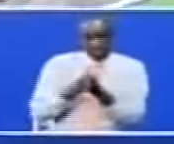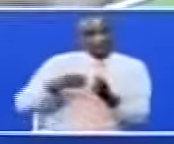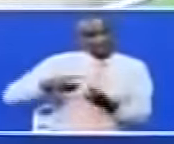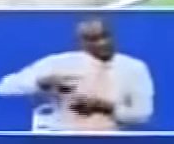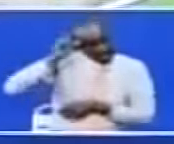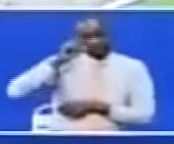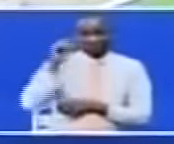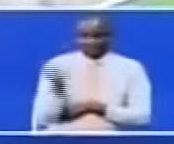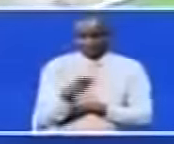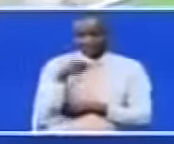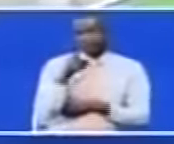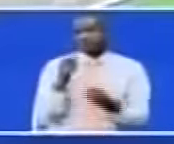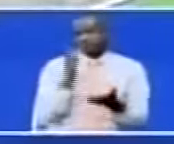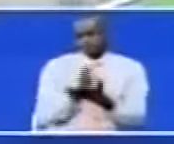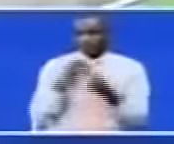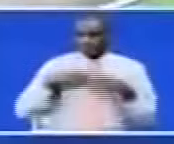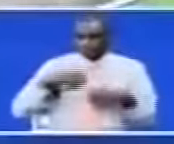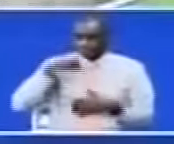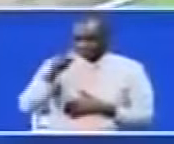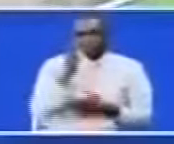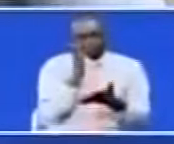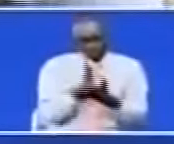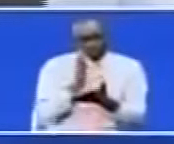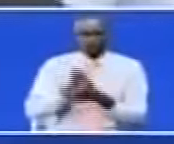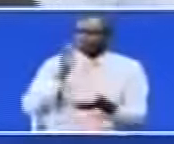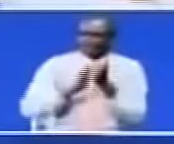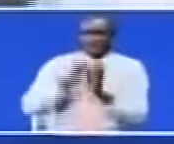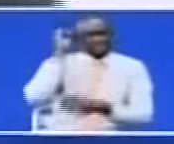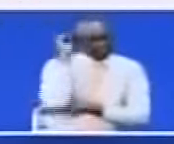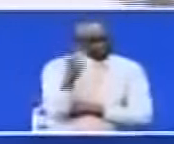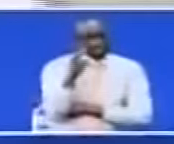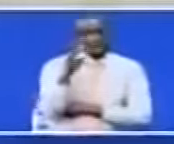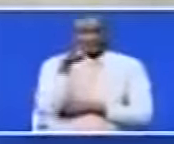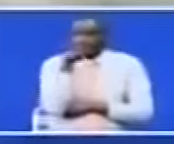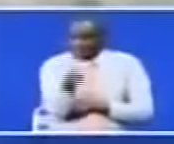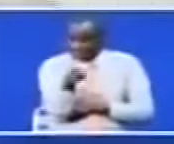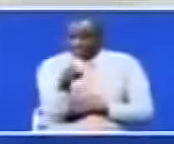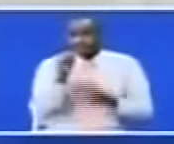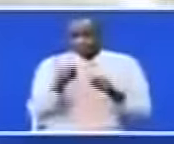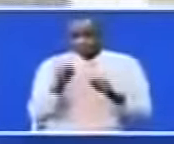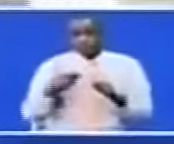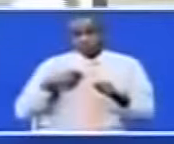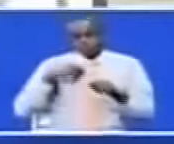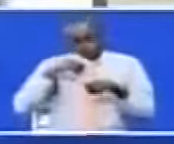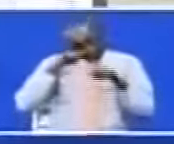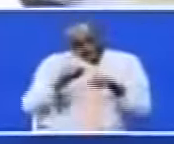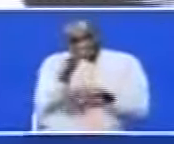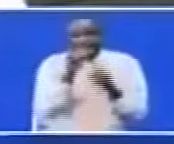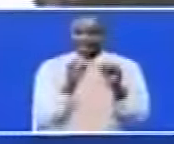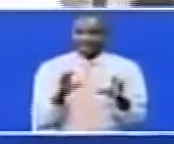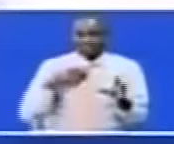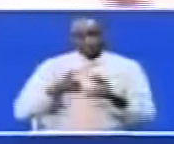is also not panning out, as people are becoming increasingly expensive and it also does not guarantee loyalty.